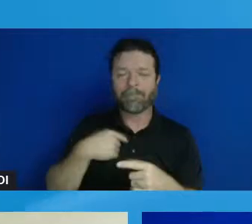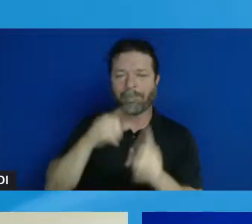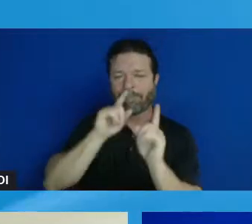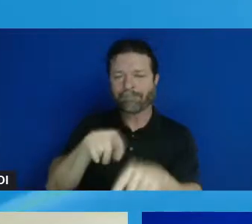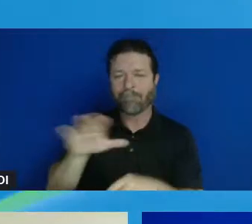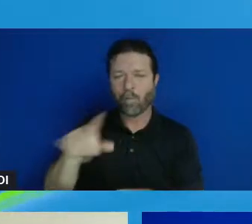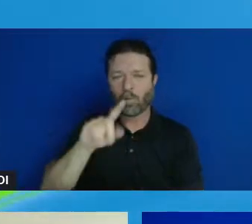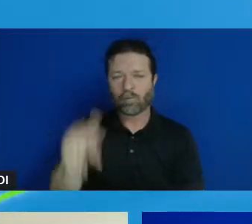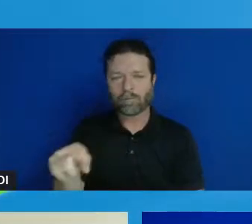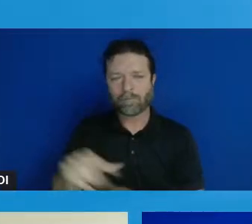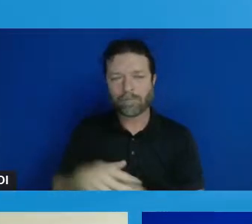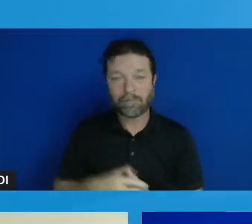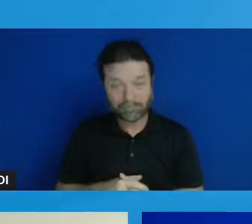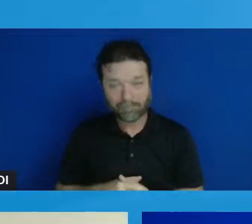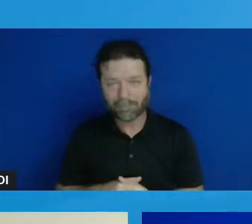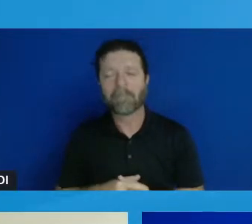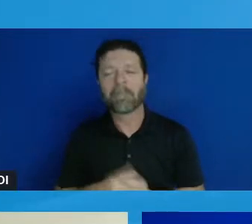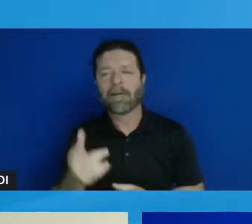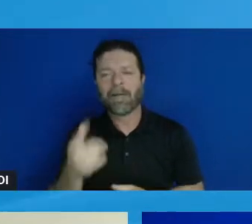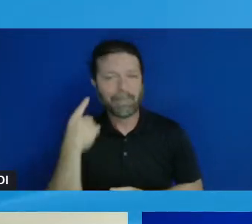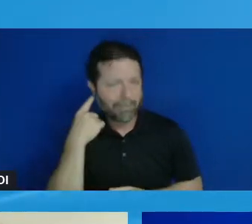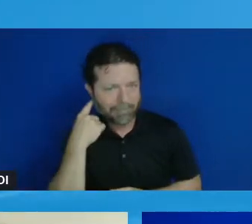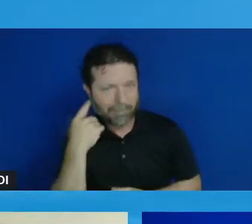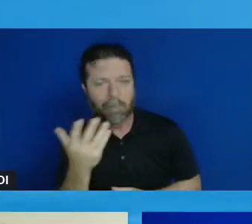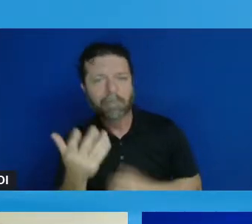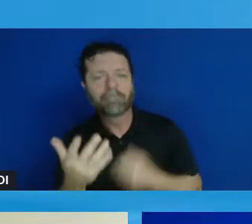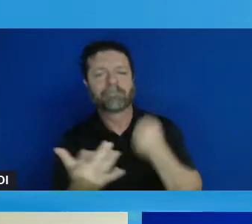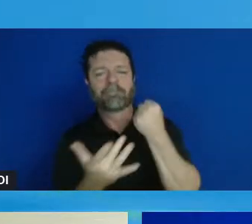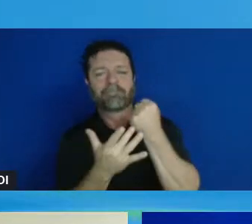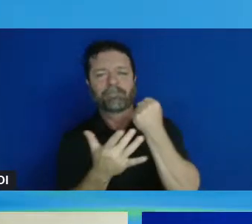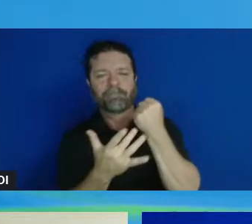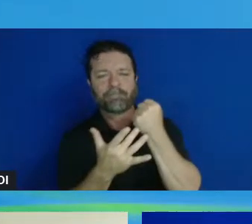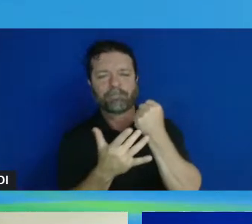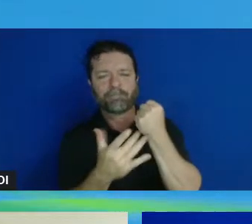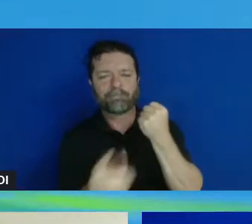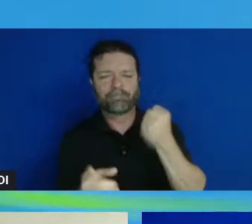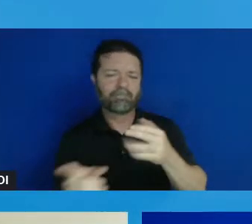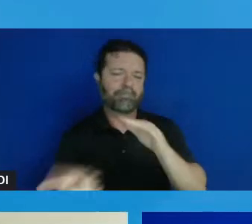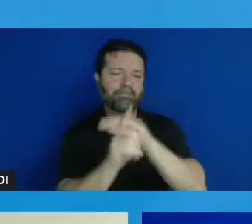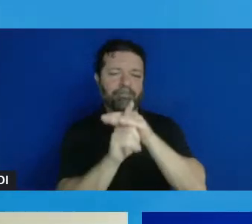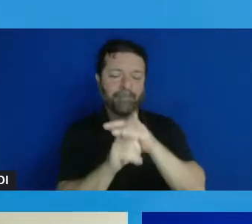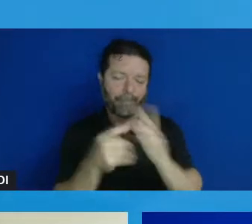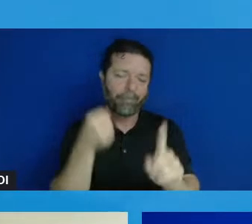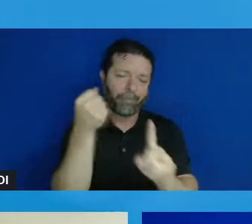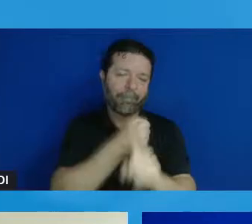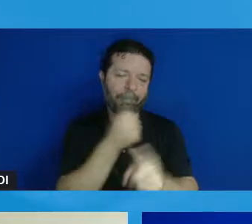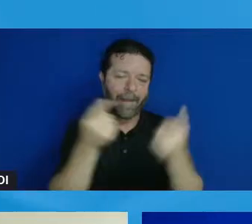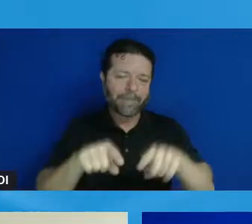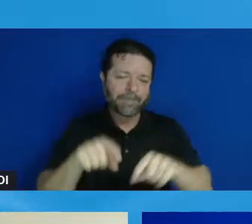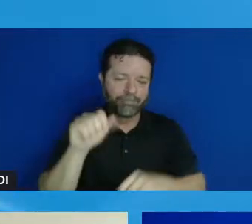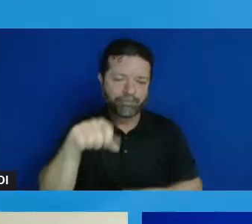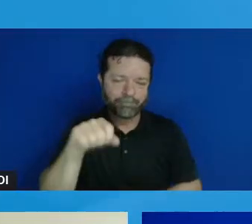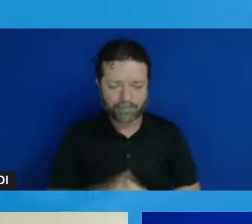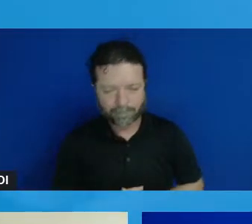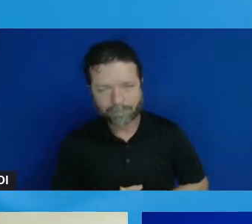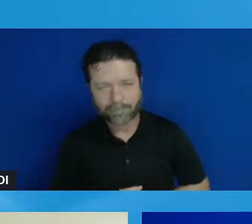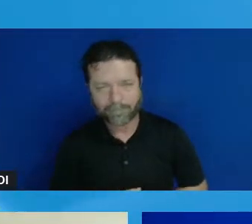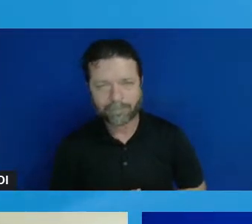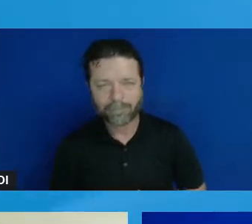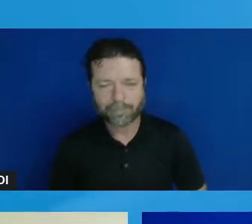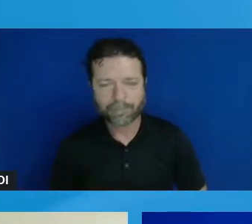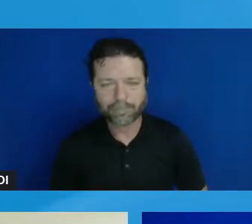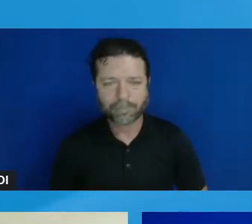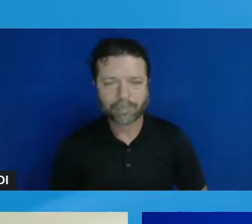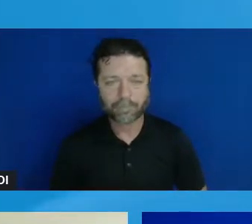yeah, it's all good. Technical difficulties happen. Um, so, and I know, Jonas, you